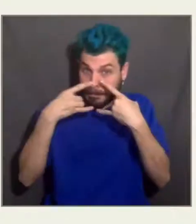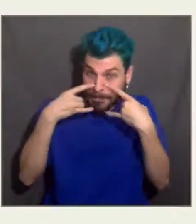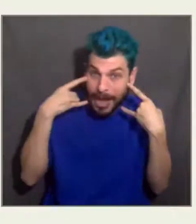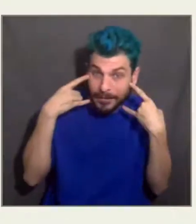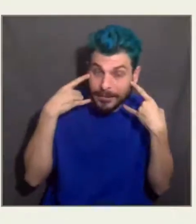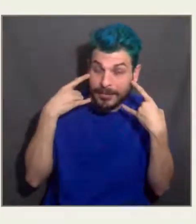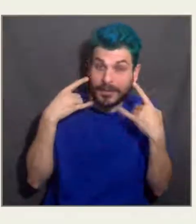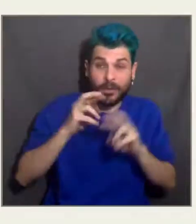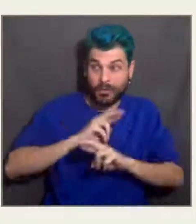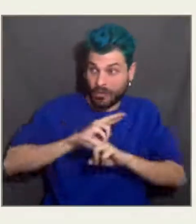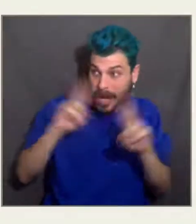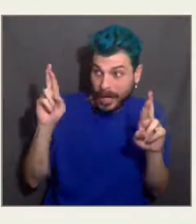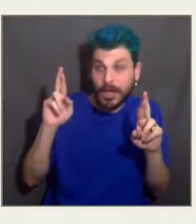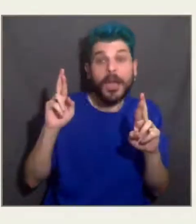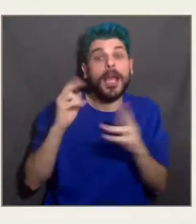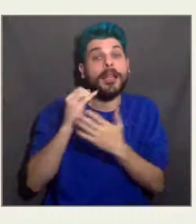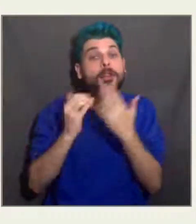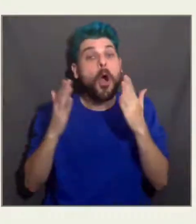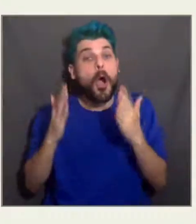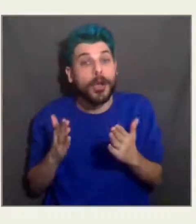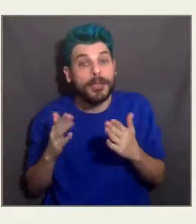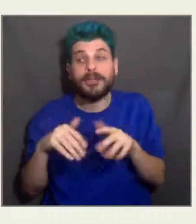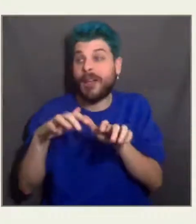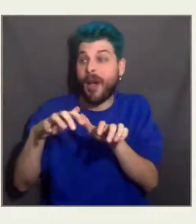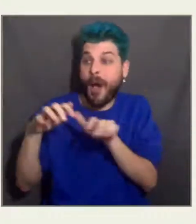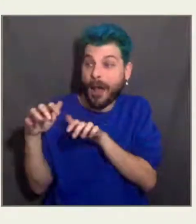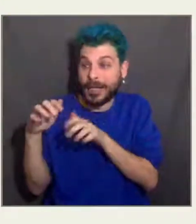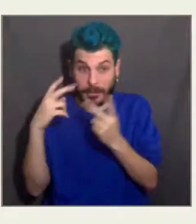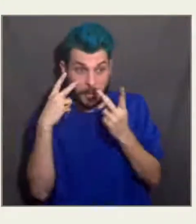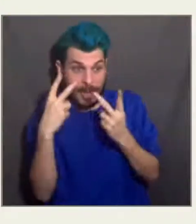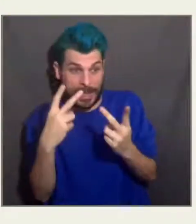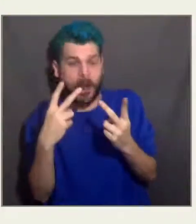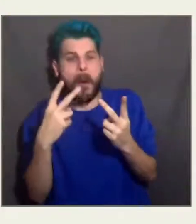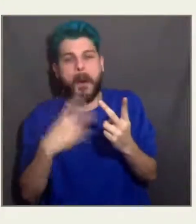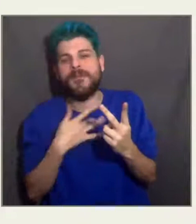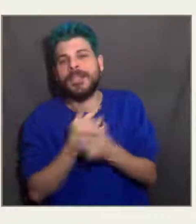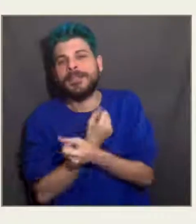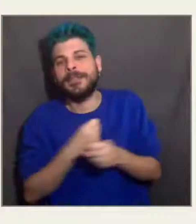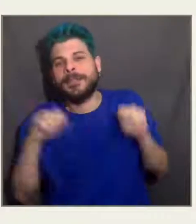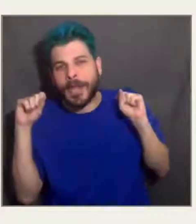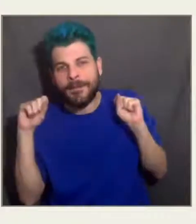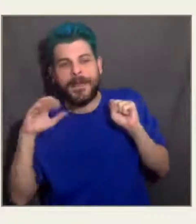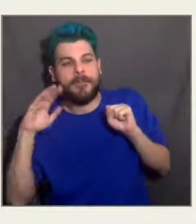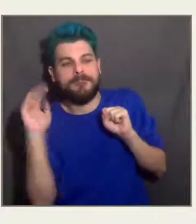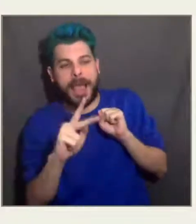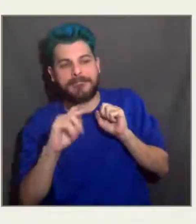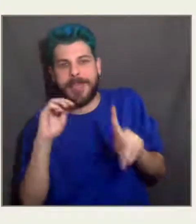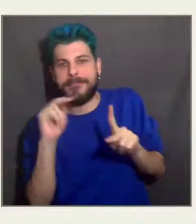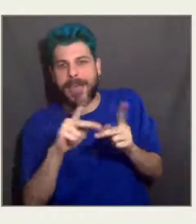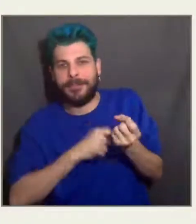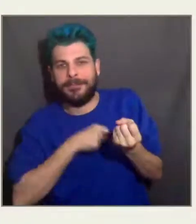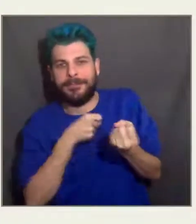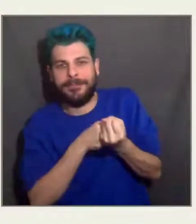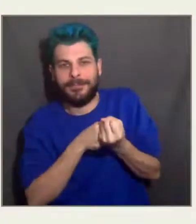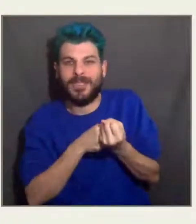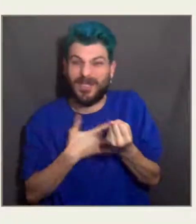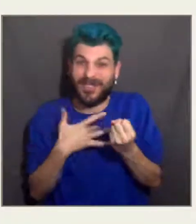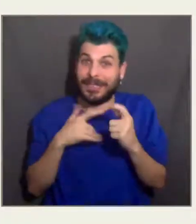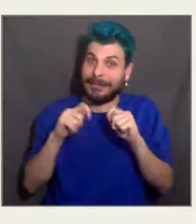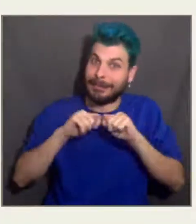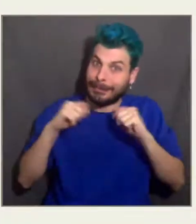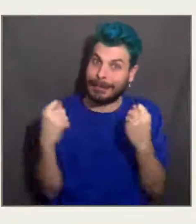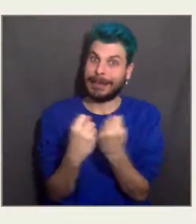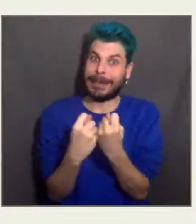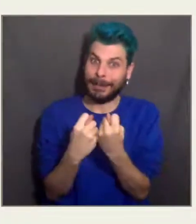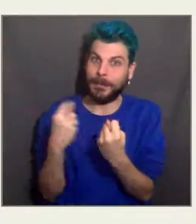comfortable coming back and audiences feel comfortable coming in. So it's a joint team effort to bring this